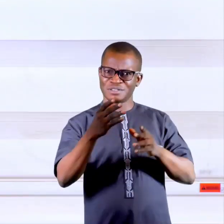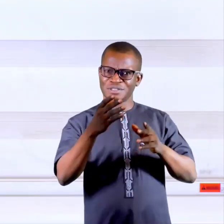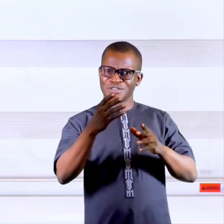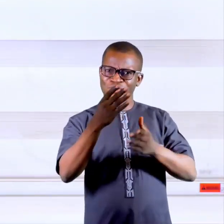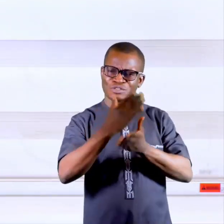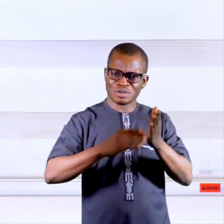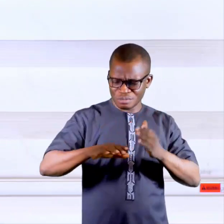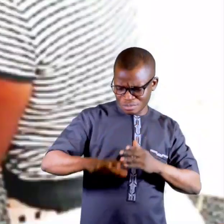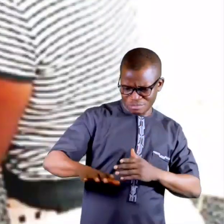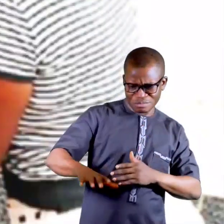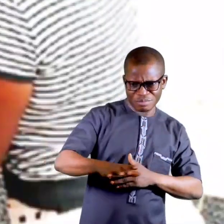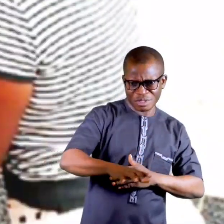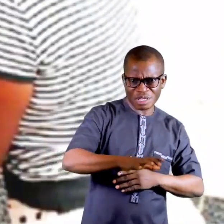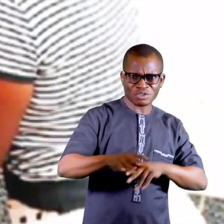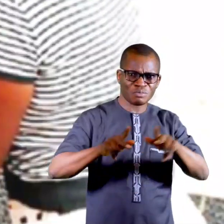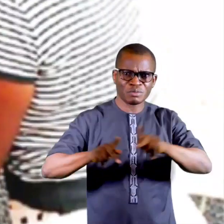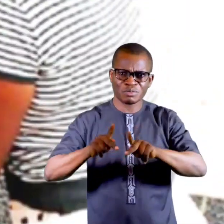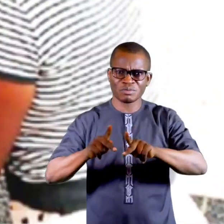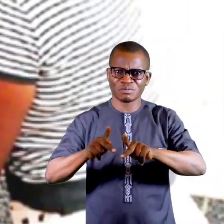physically violent against them.